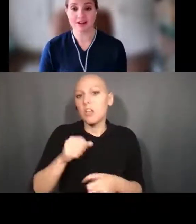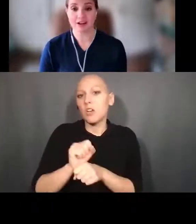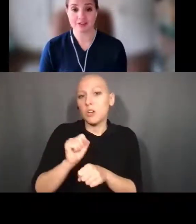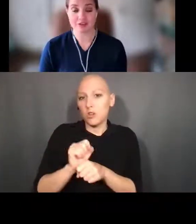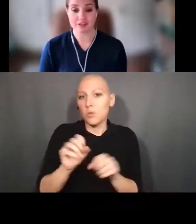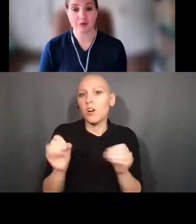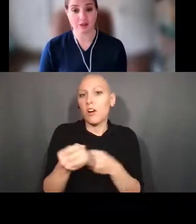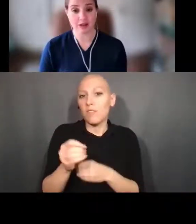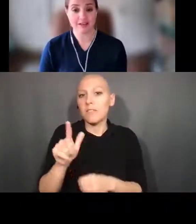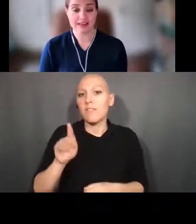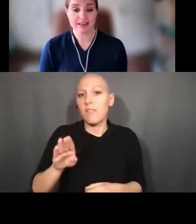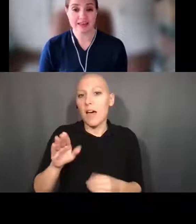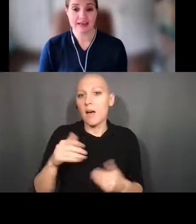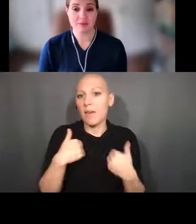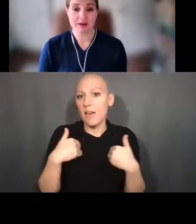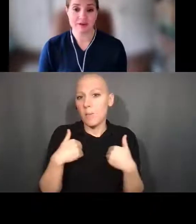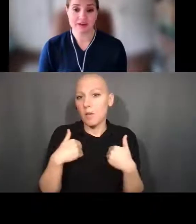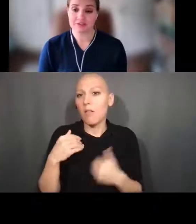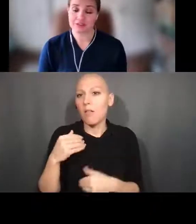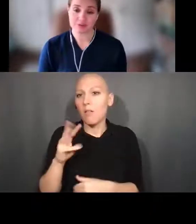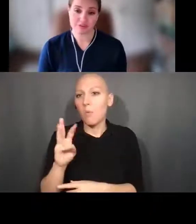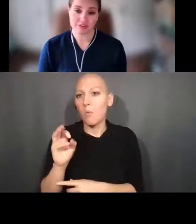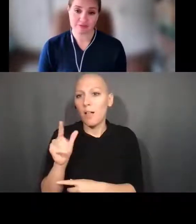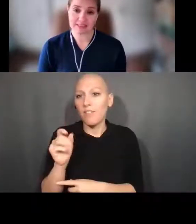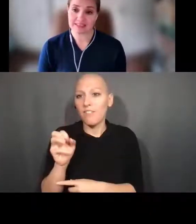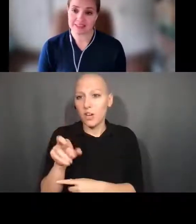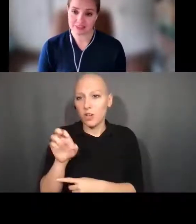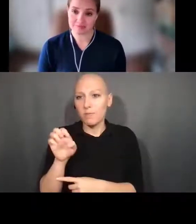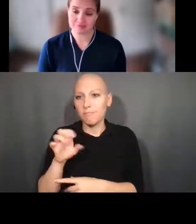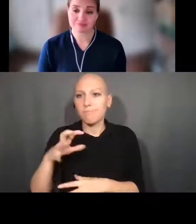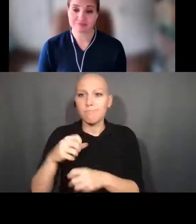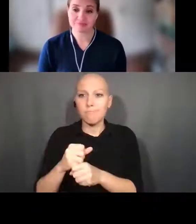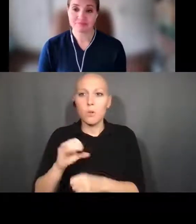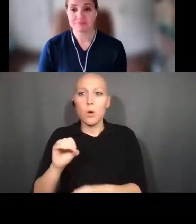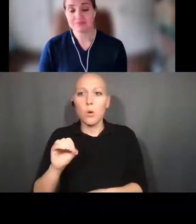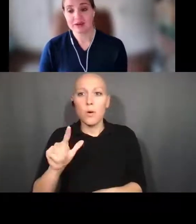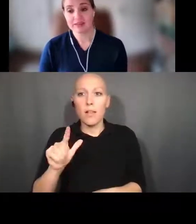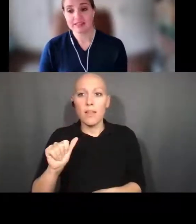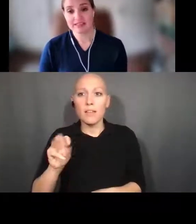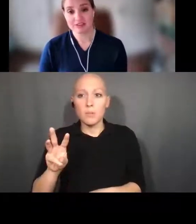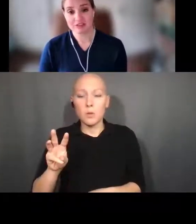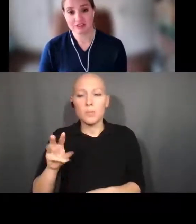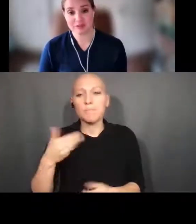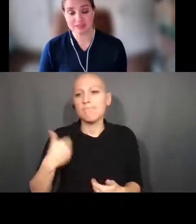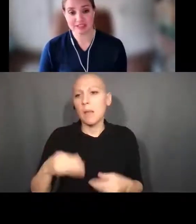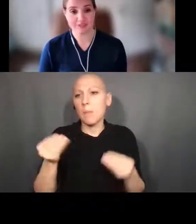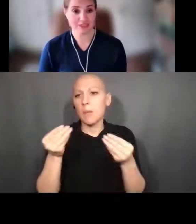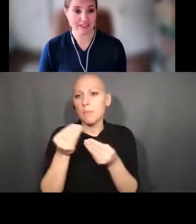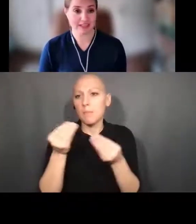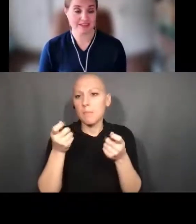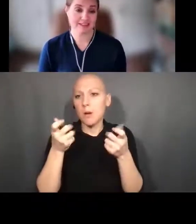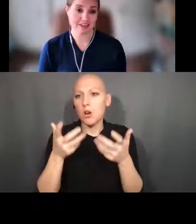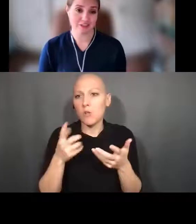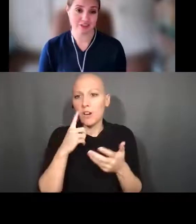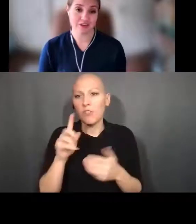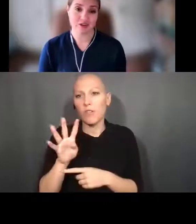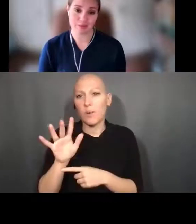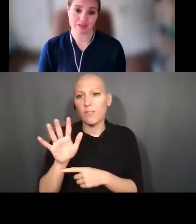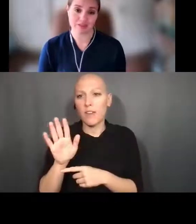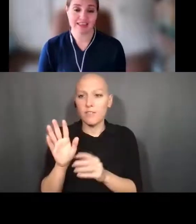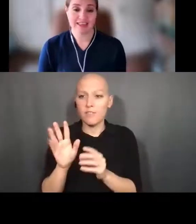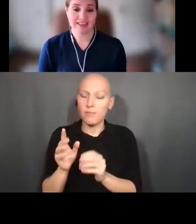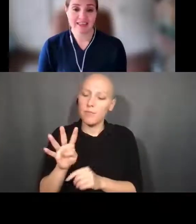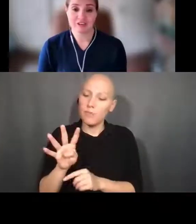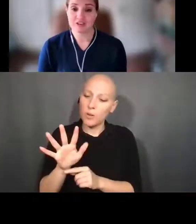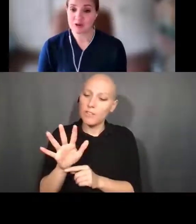Welfare, also known as OLAW, and I'm your moderator for this 45-minute session. Now I'd like to introduce our presenter for today, Dr. Neera